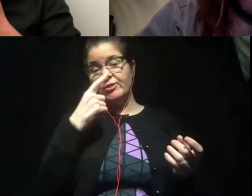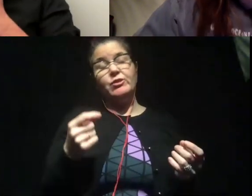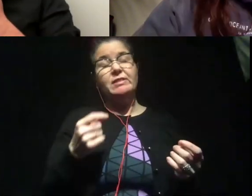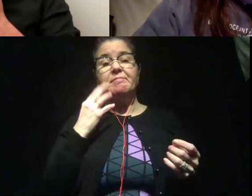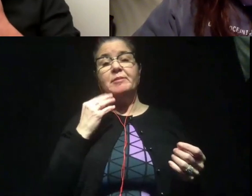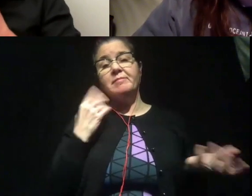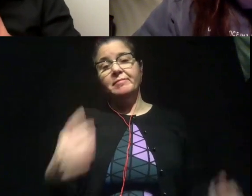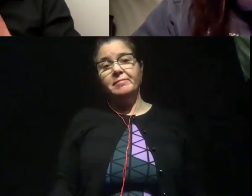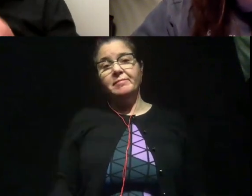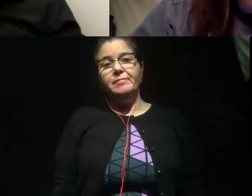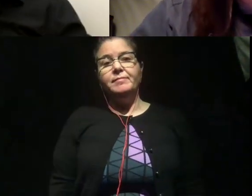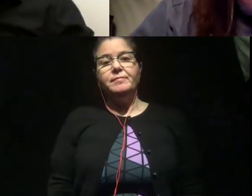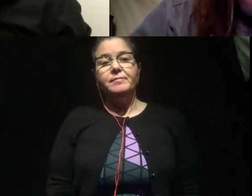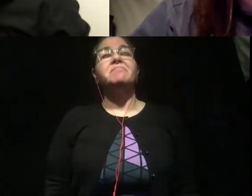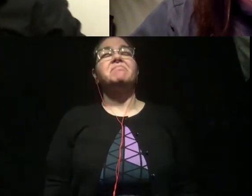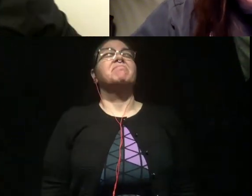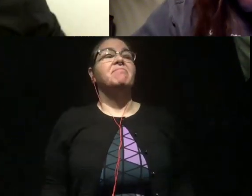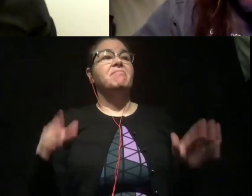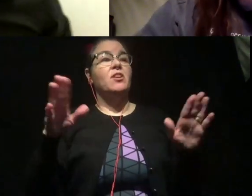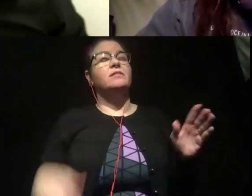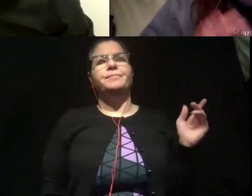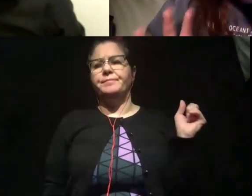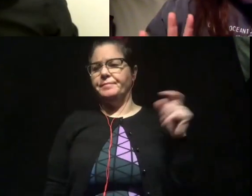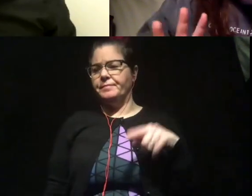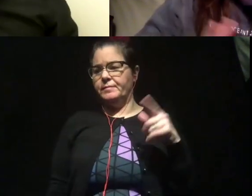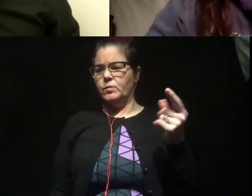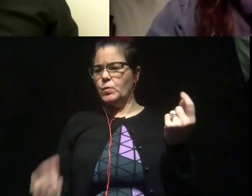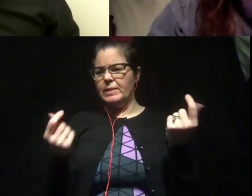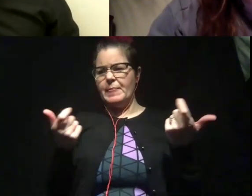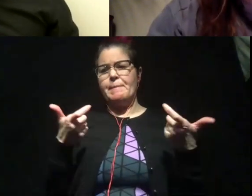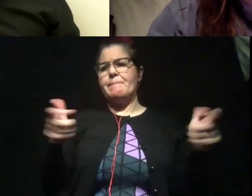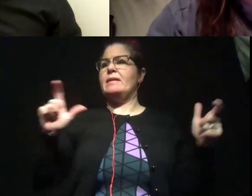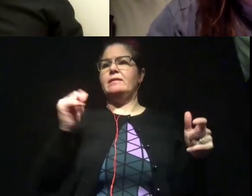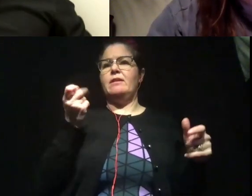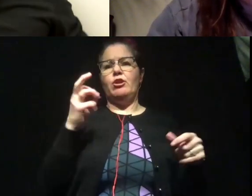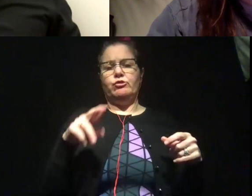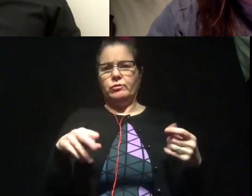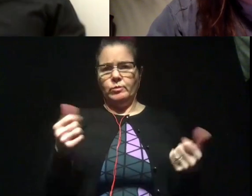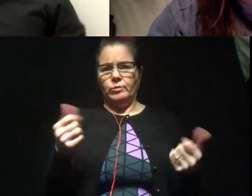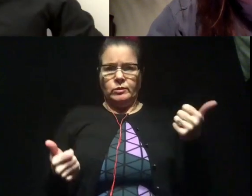experience. Awesome. So what's the biggest glacier there is?